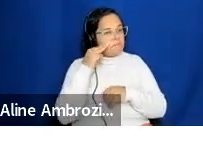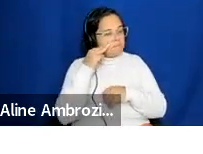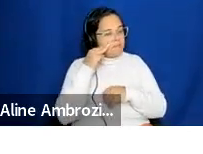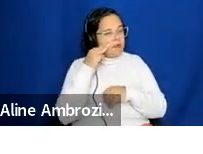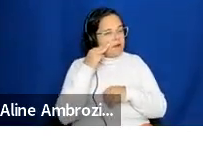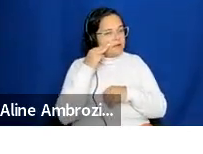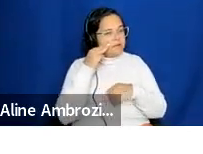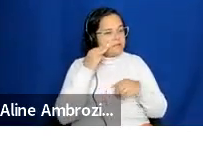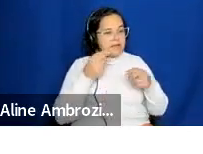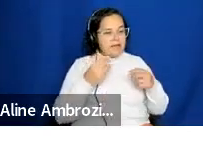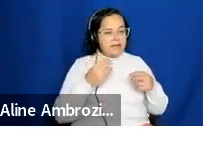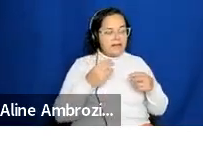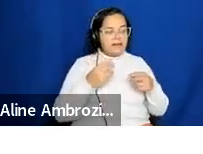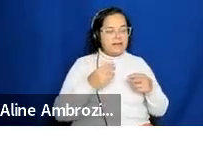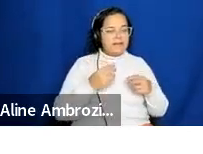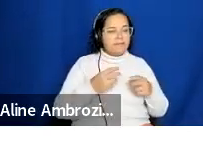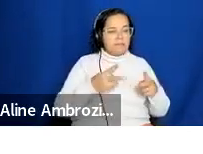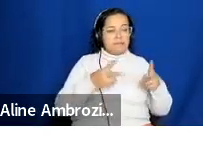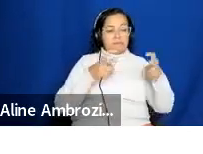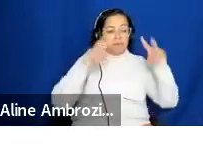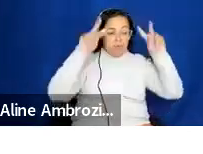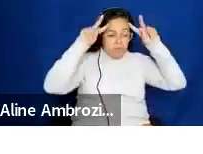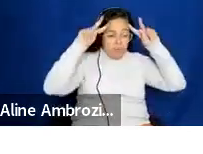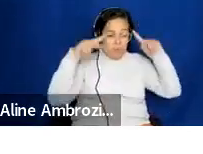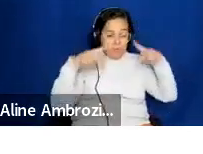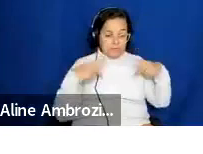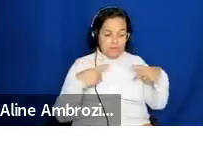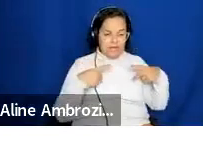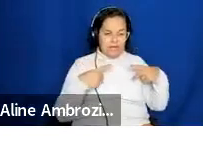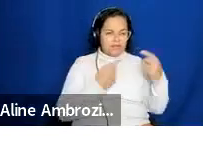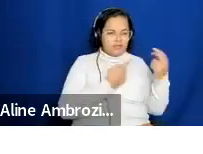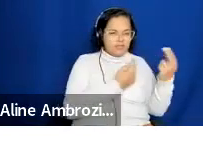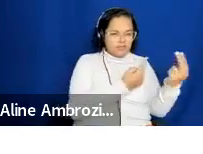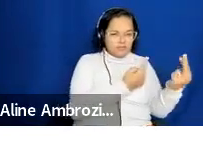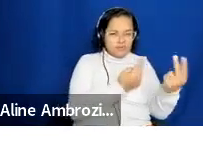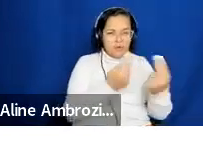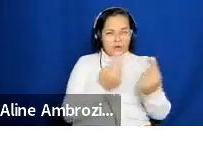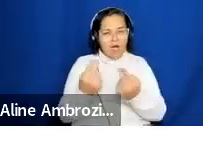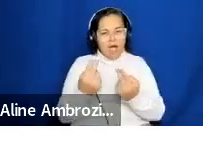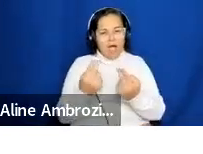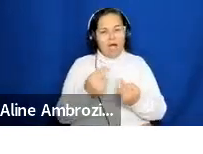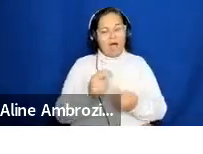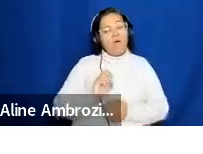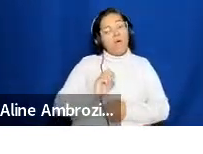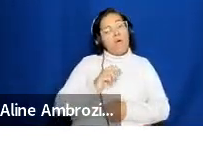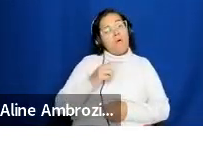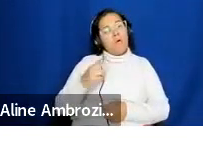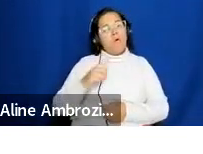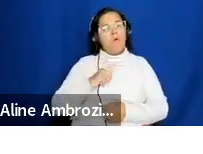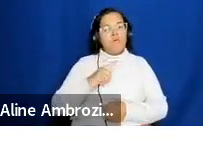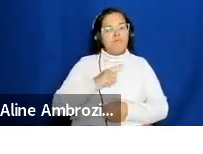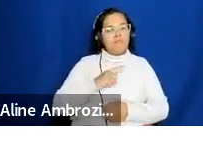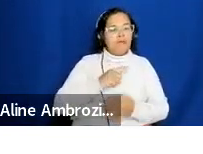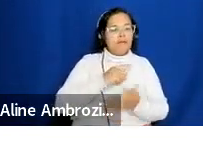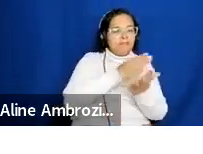various lines or narratives of development of the whole of humanity from the same starting point or origin.